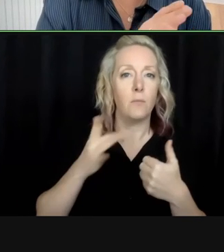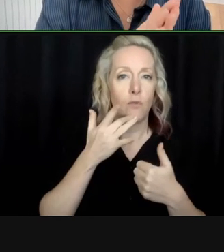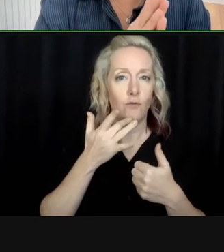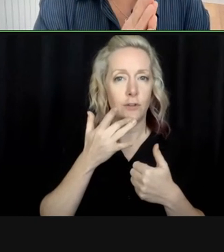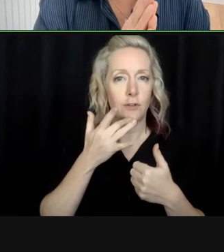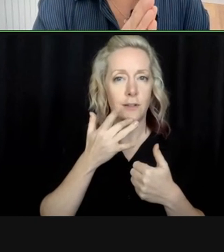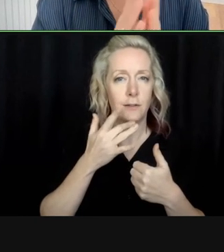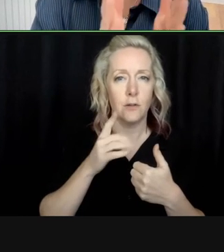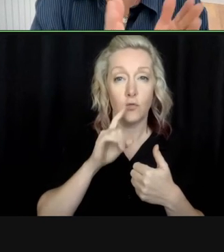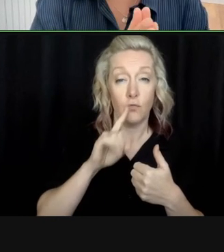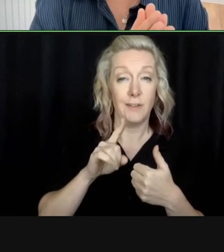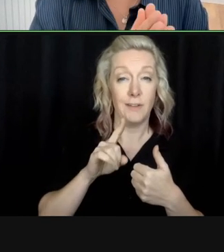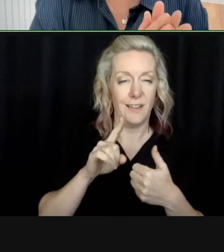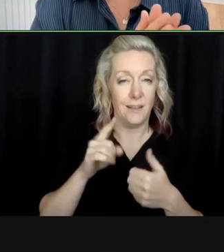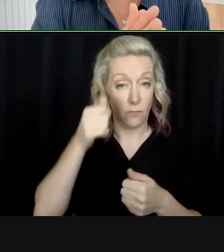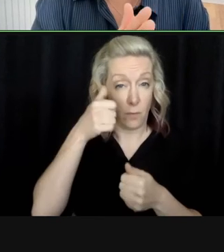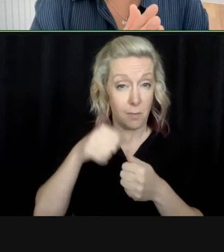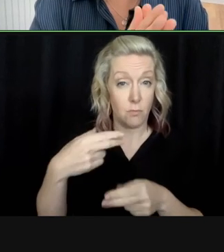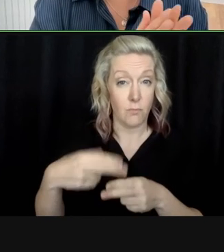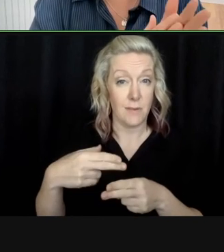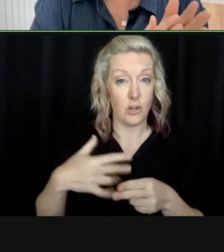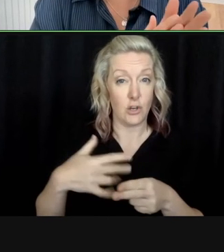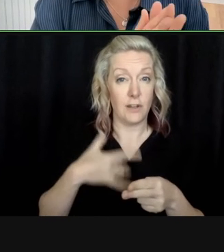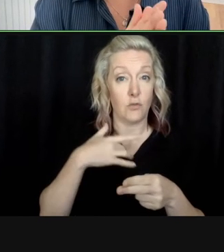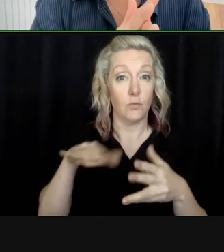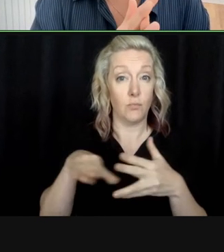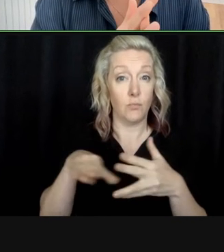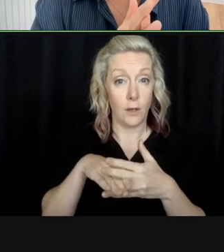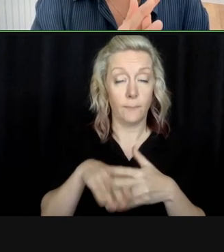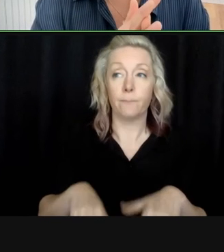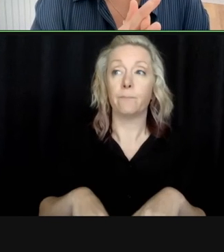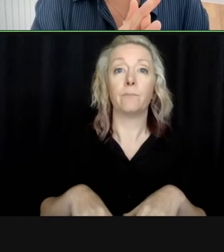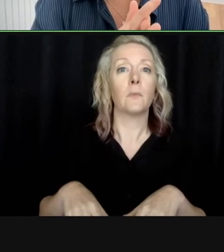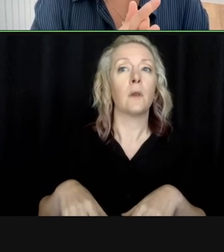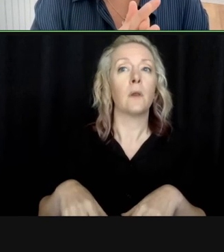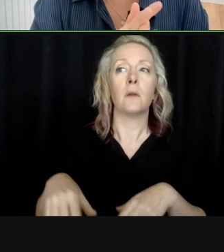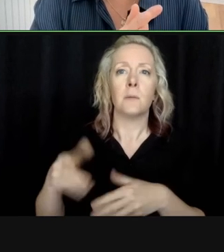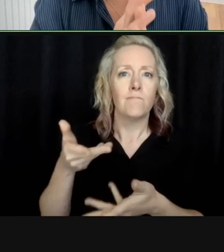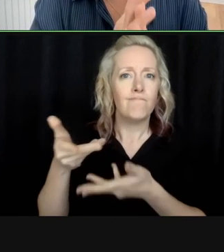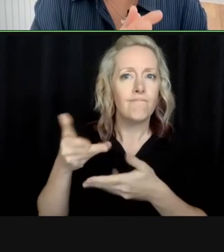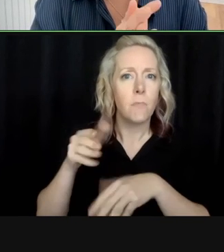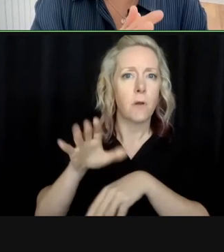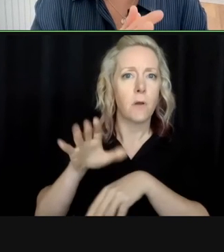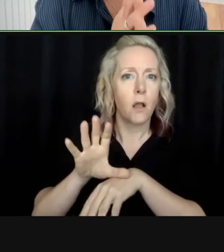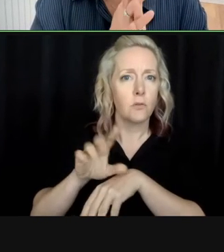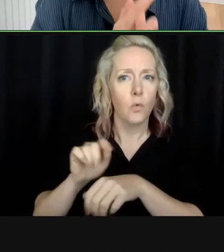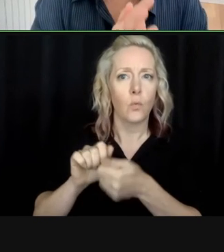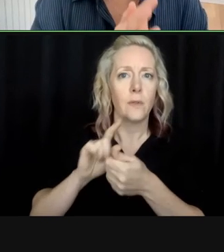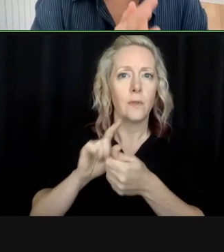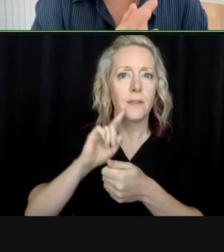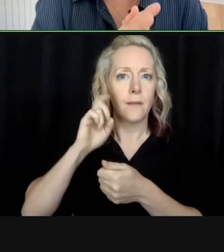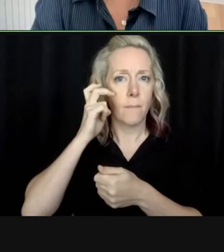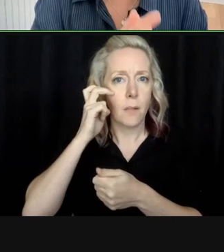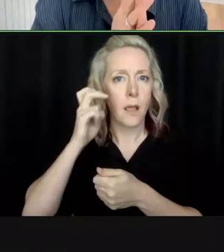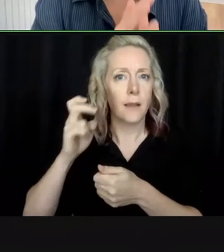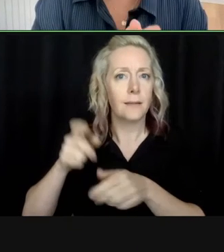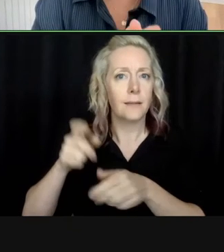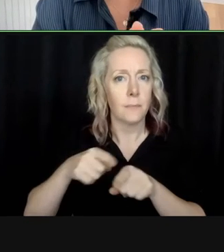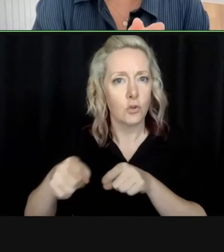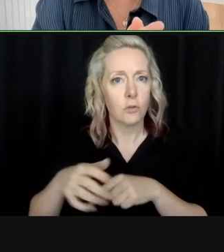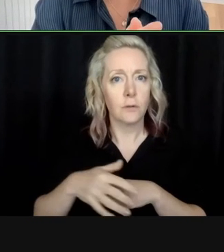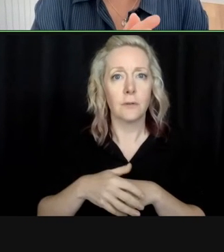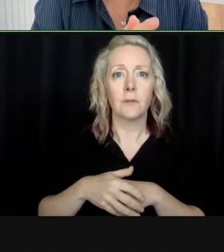those sensory breaks, consulting with deafblind specialists, and then making sure families, if you're recommending ASD interventions,